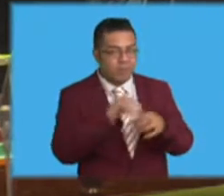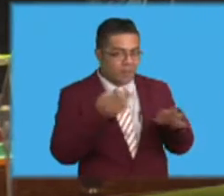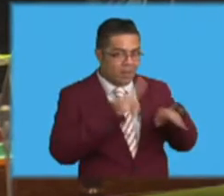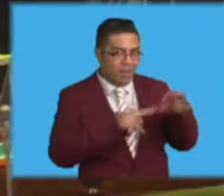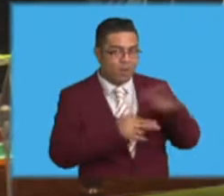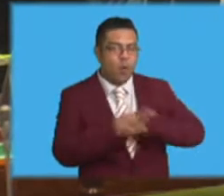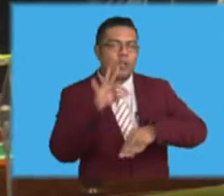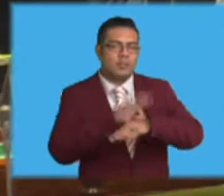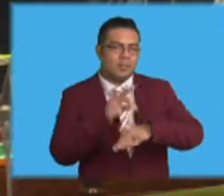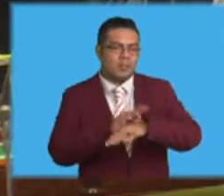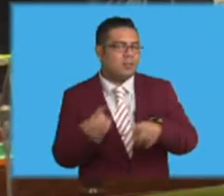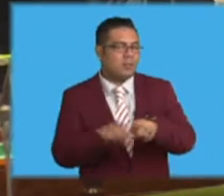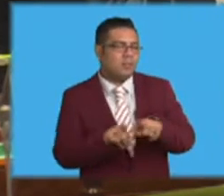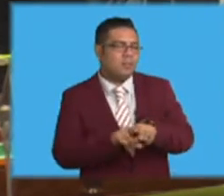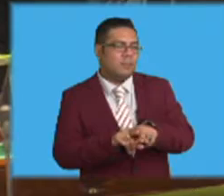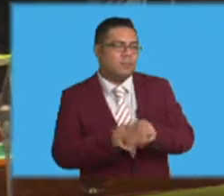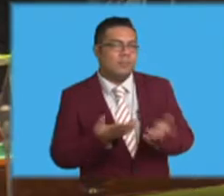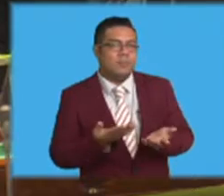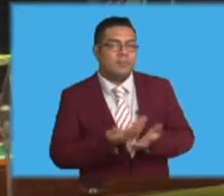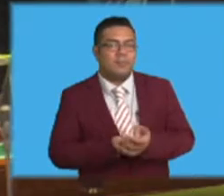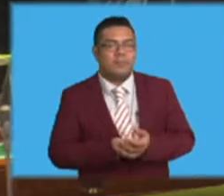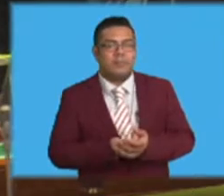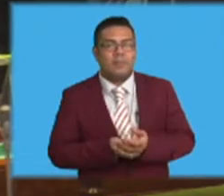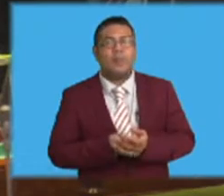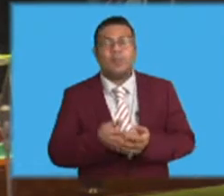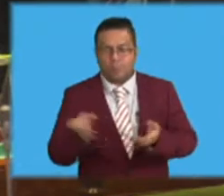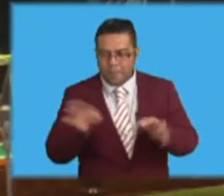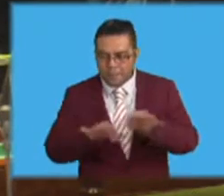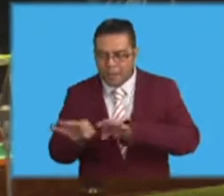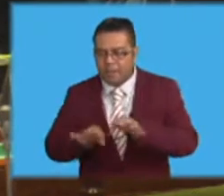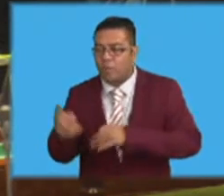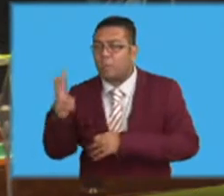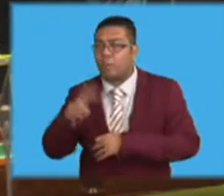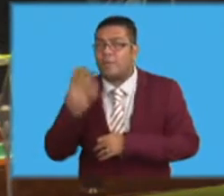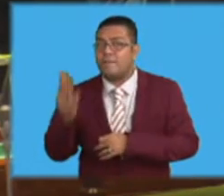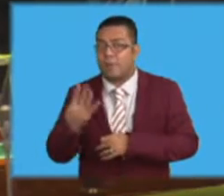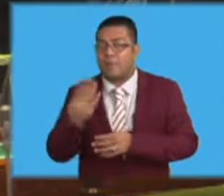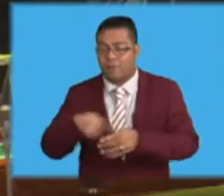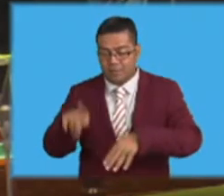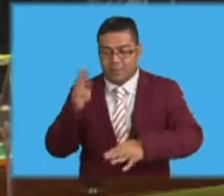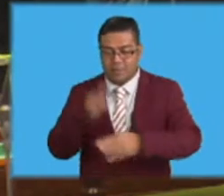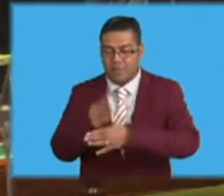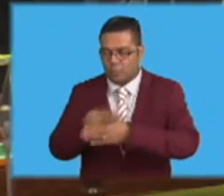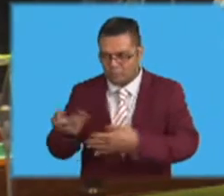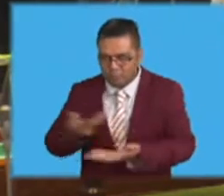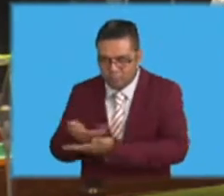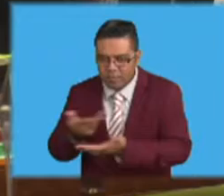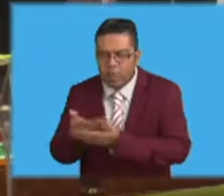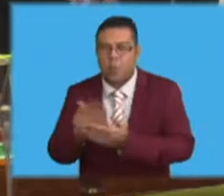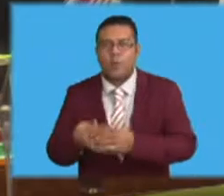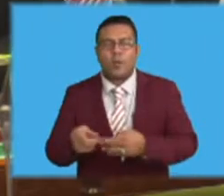through the multi-sectoral meeting, which is planned to be held with the communities on 24th of this month, while we verify the results